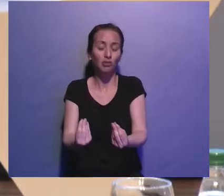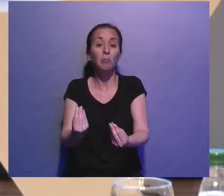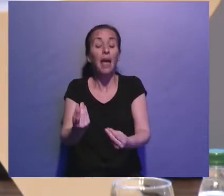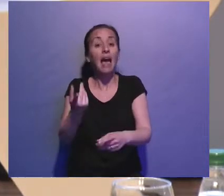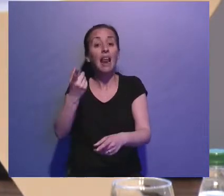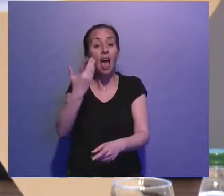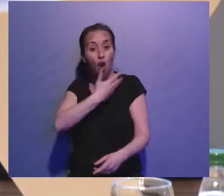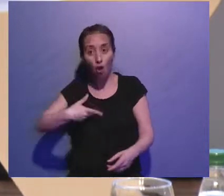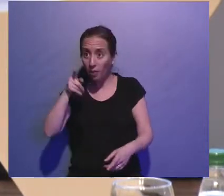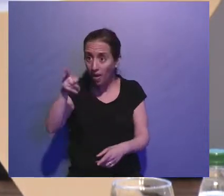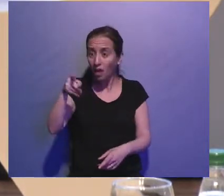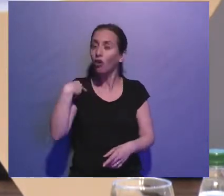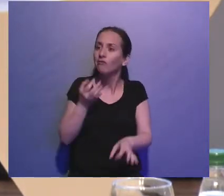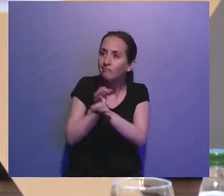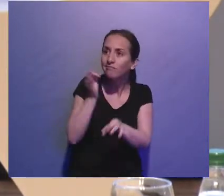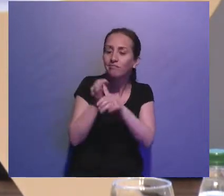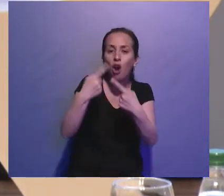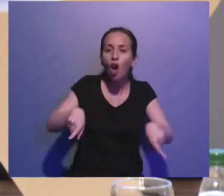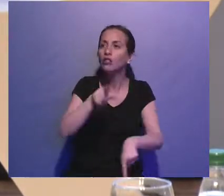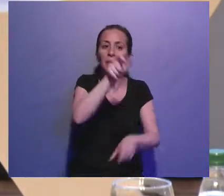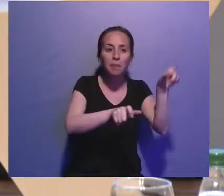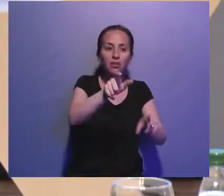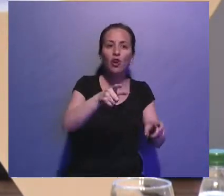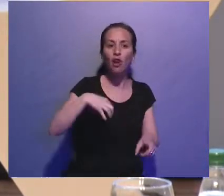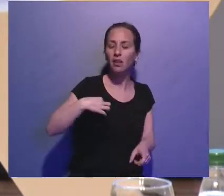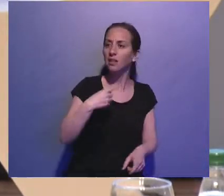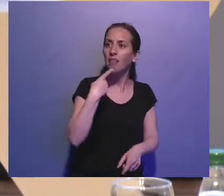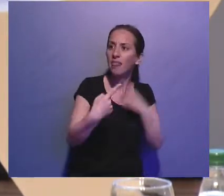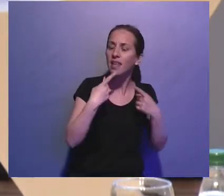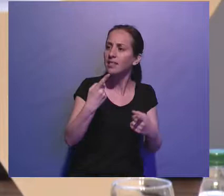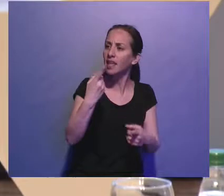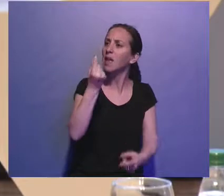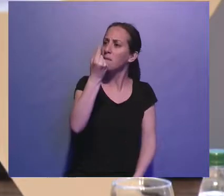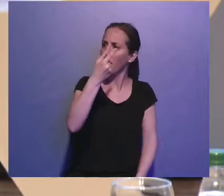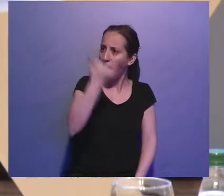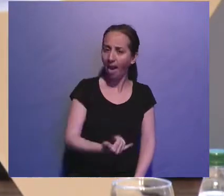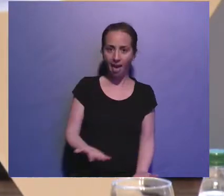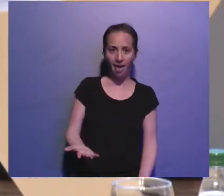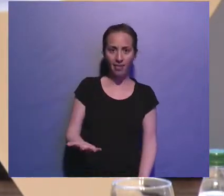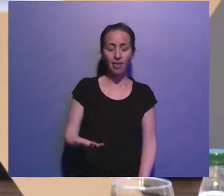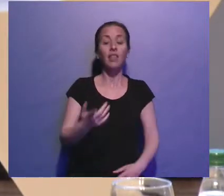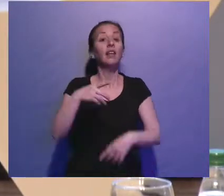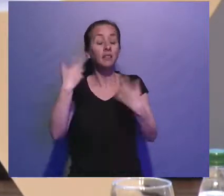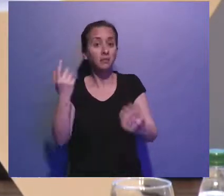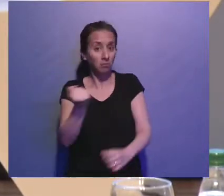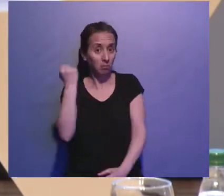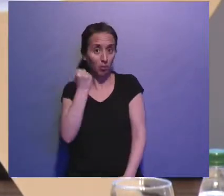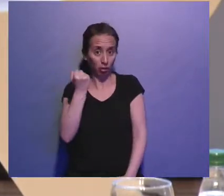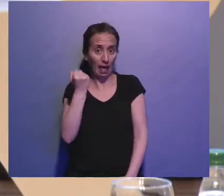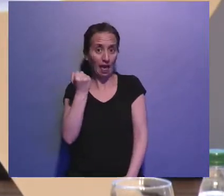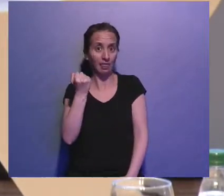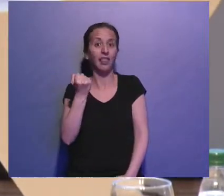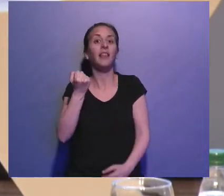we need to teach them to think that a resident's opinion is the most important thing before delivering a service. One thing that I know